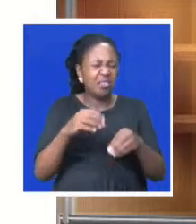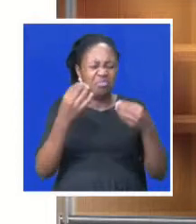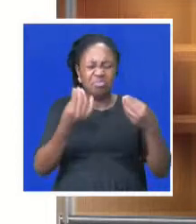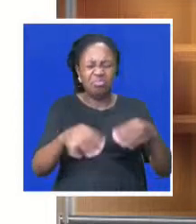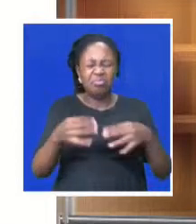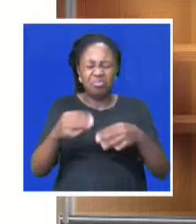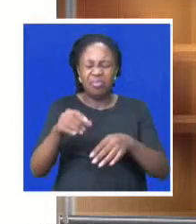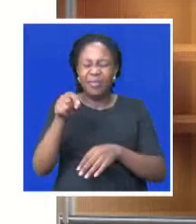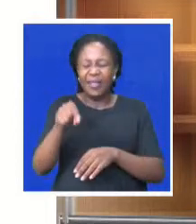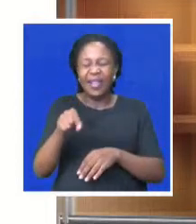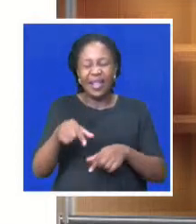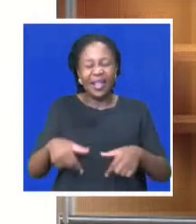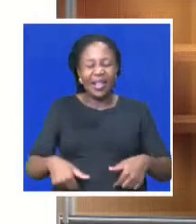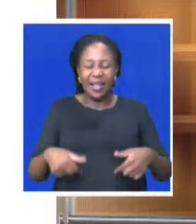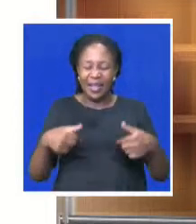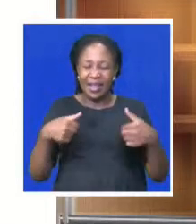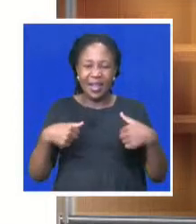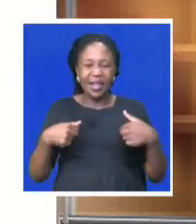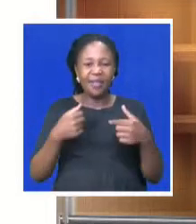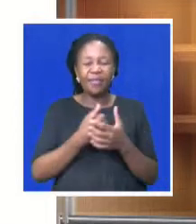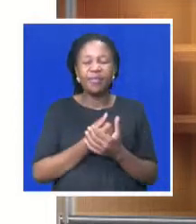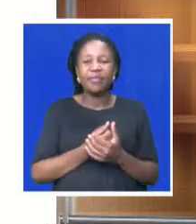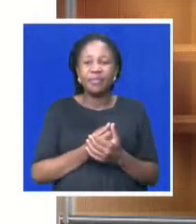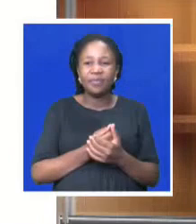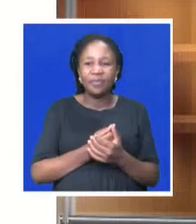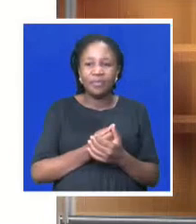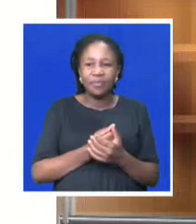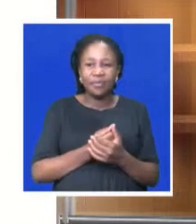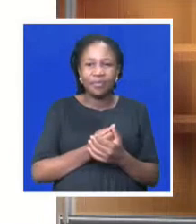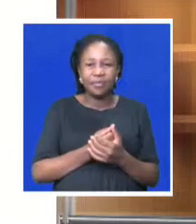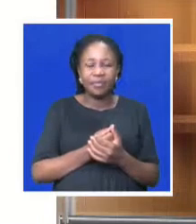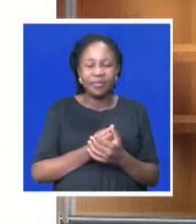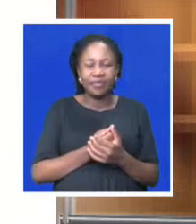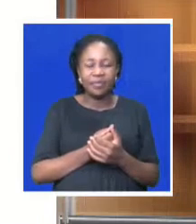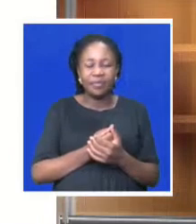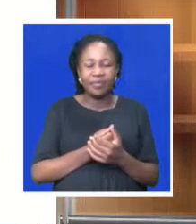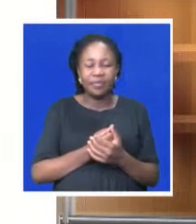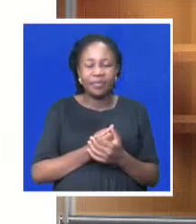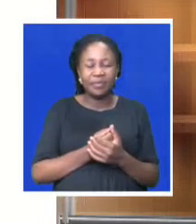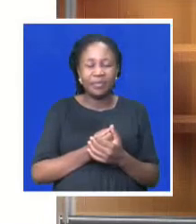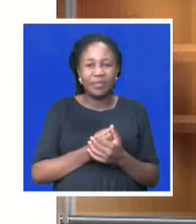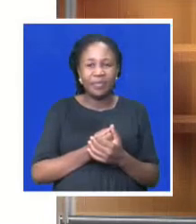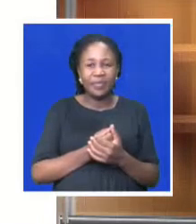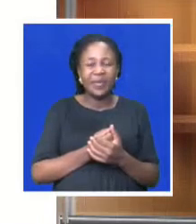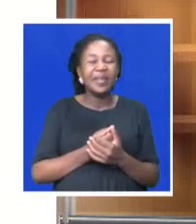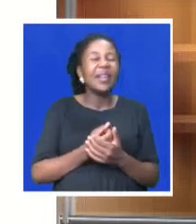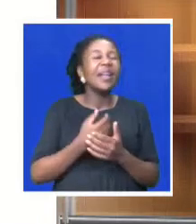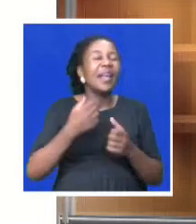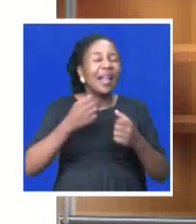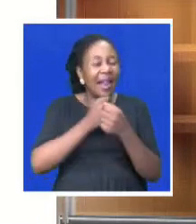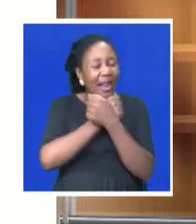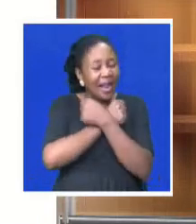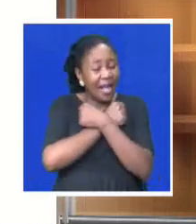to yourself then, and do not want to be someone else. Just appreciate the way you